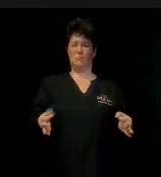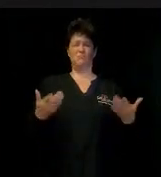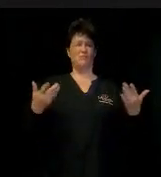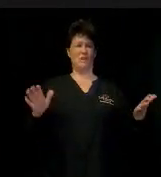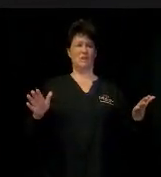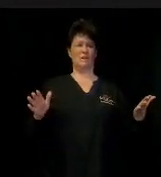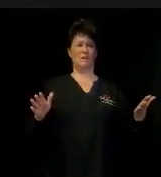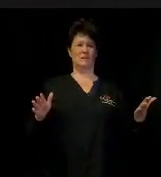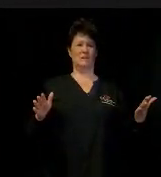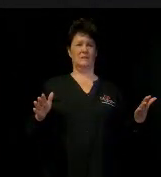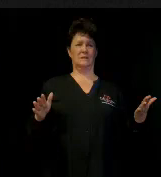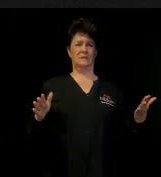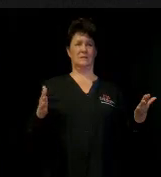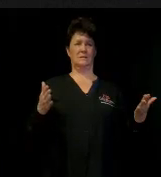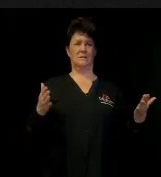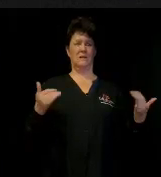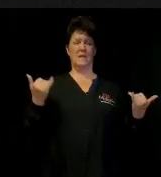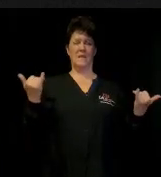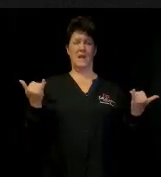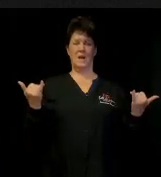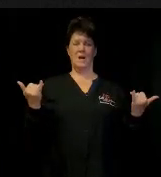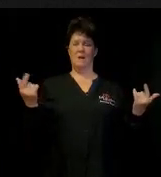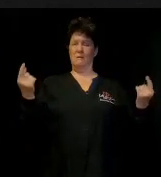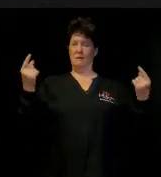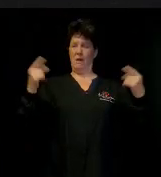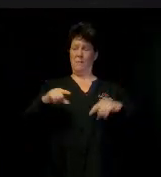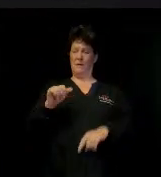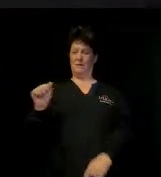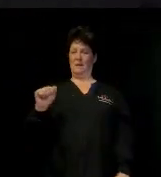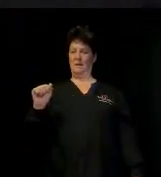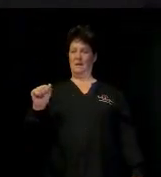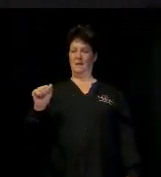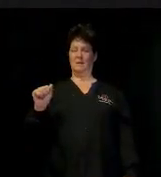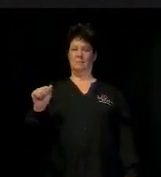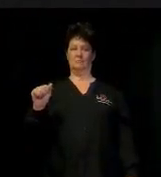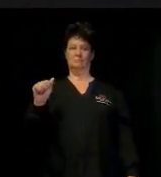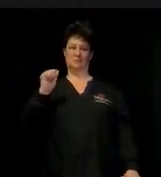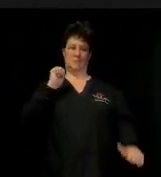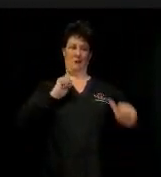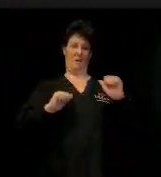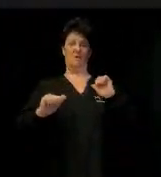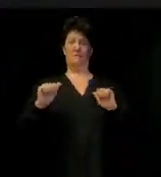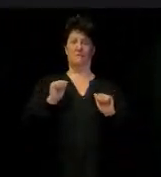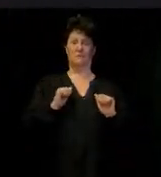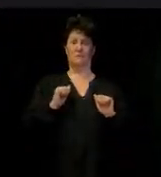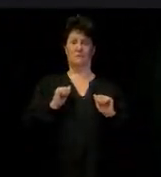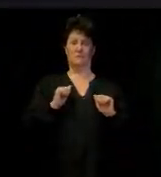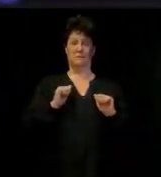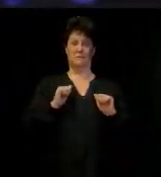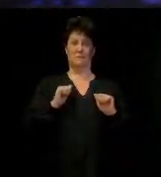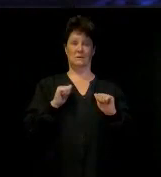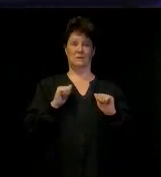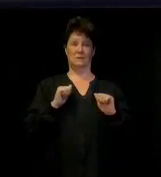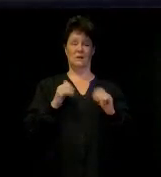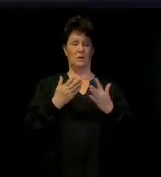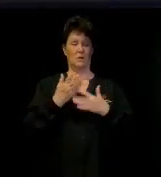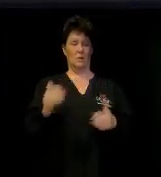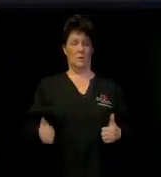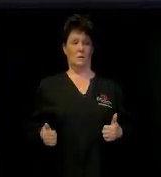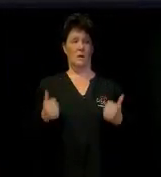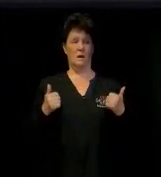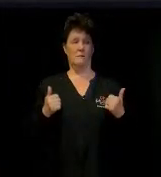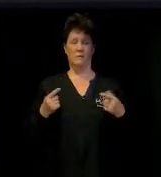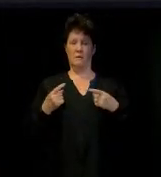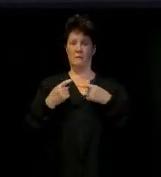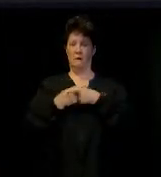A, you can guess it. You act. So I want you to realize that we in life, there's going to be conflict as a